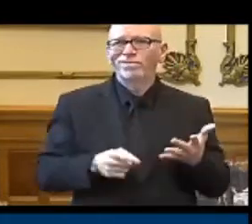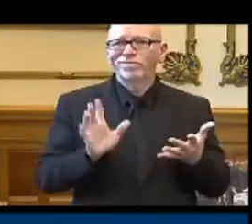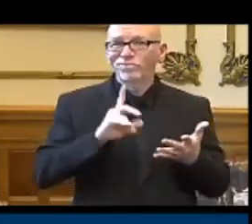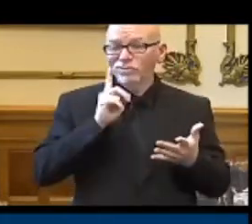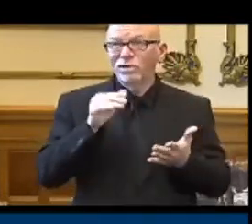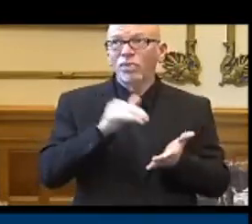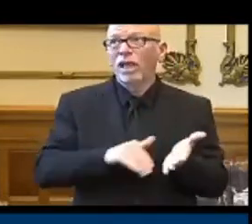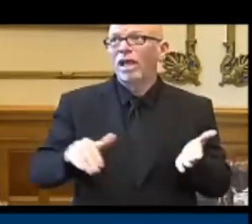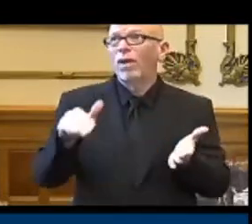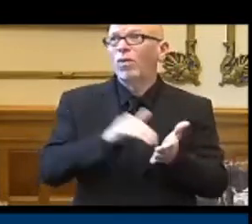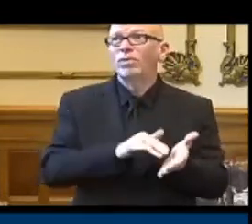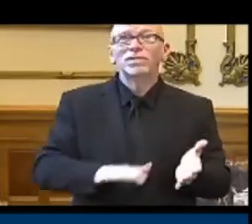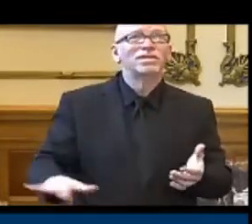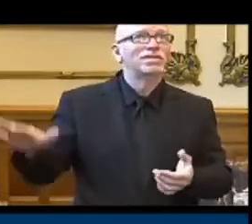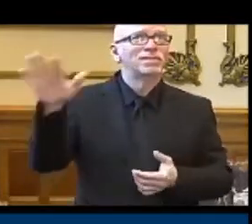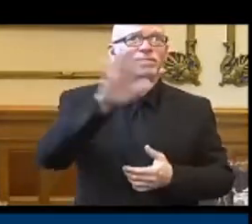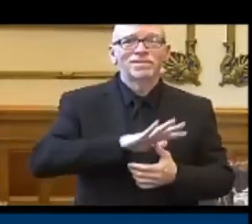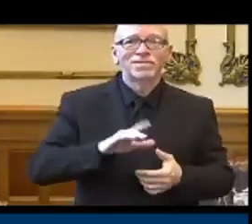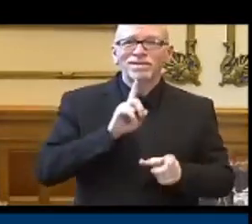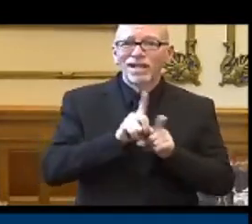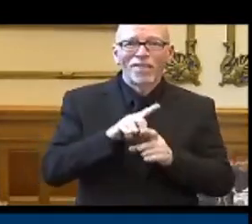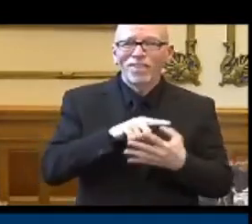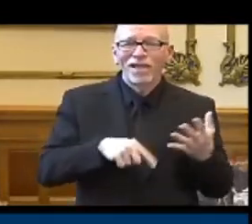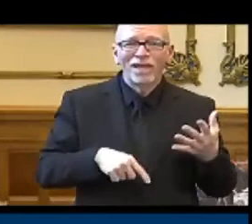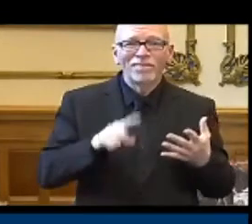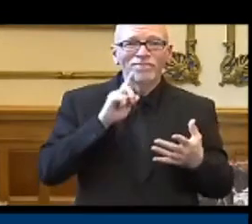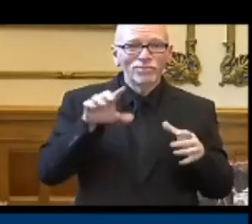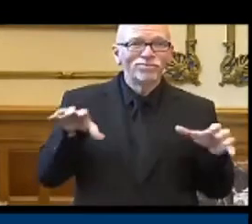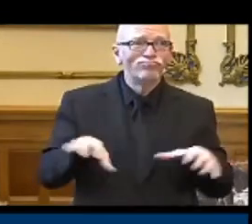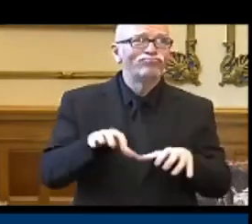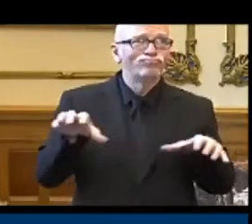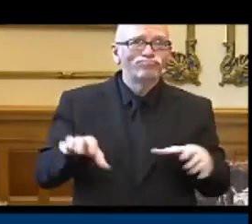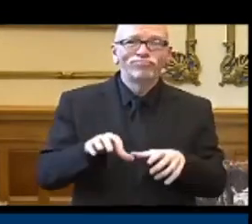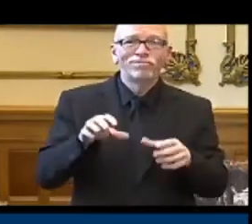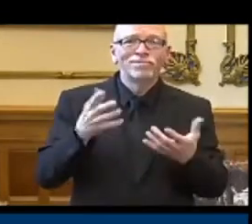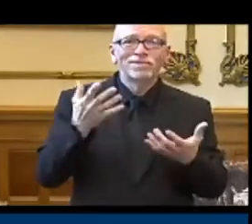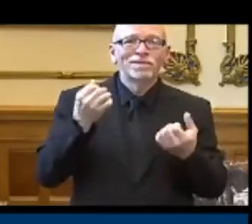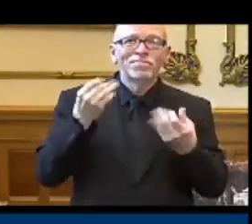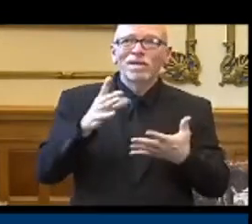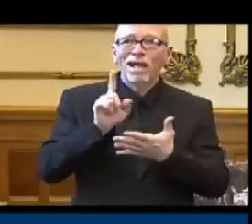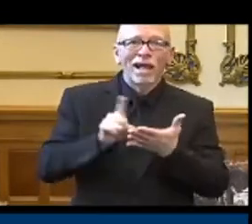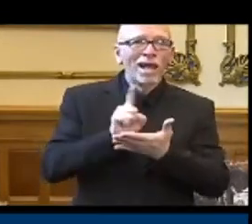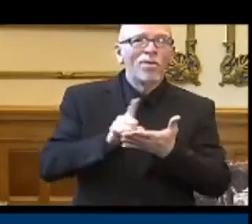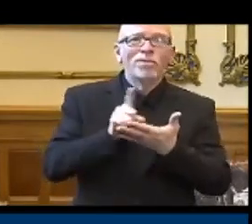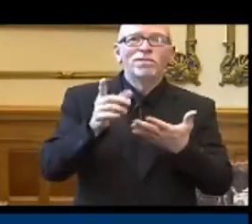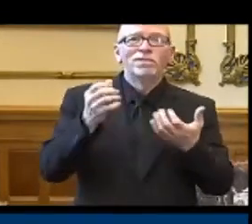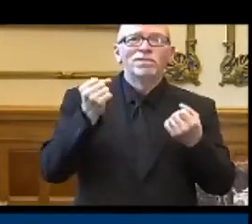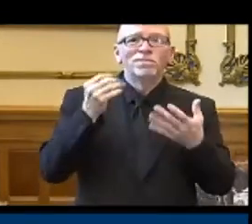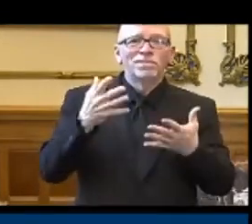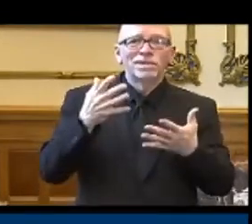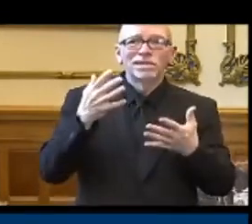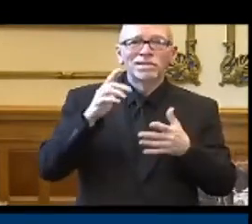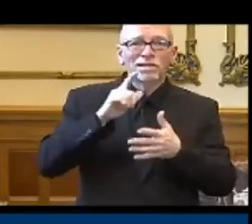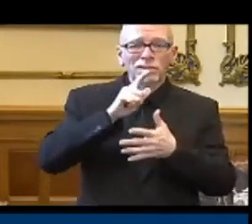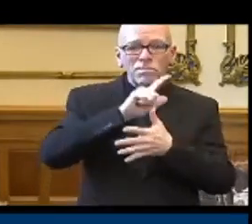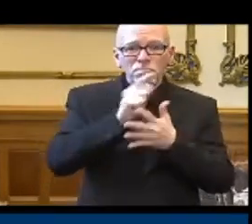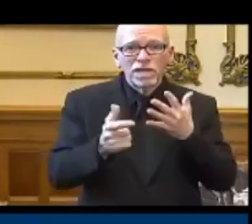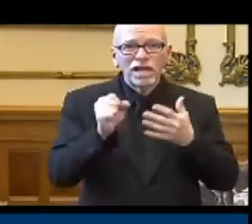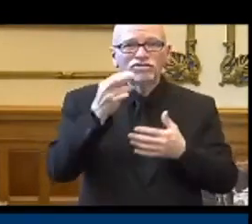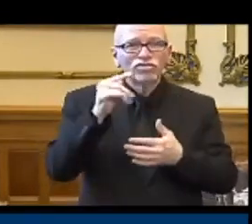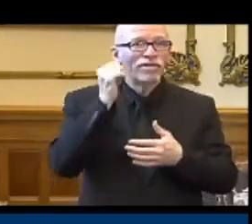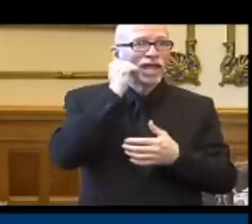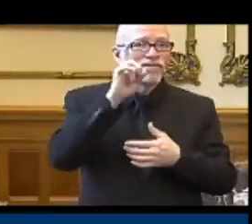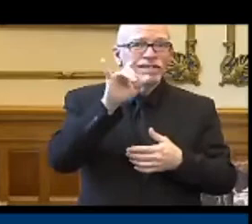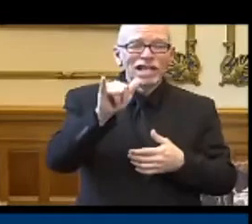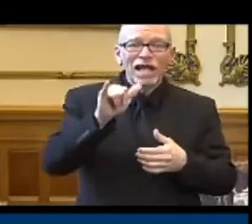mentioned, like them, who are putting in as many minutes and as many hours and as many back-to-back days